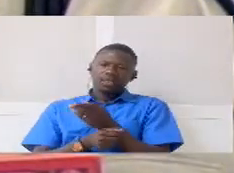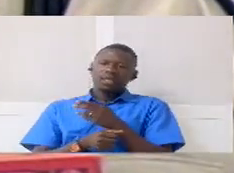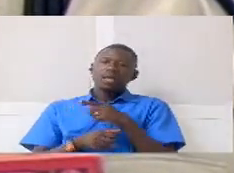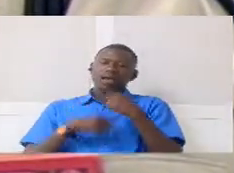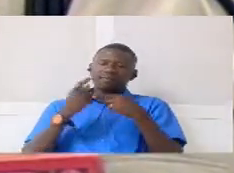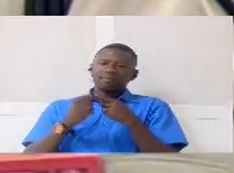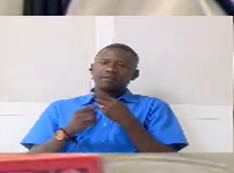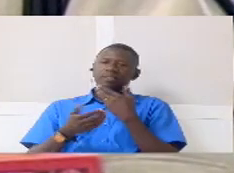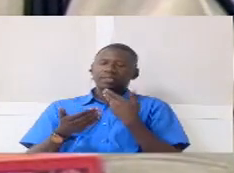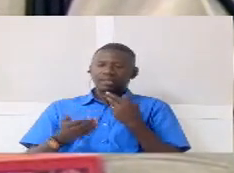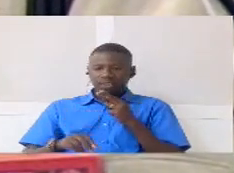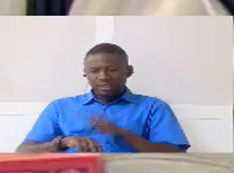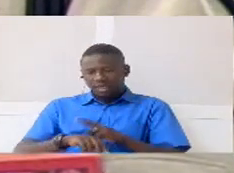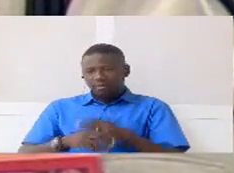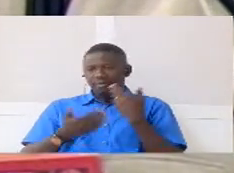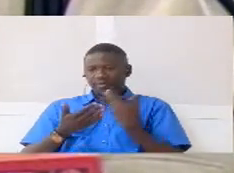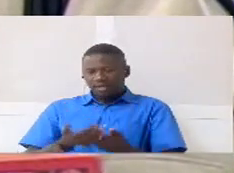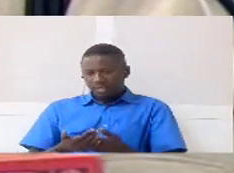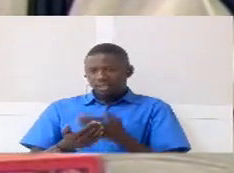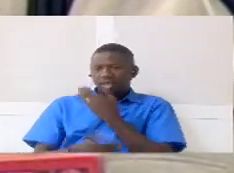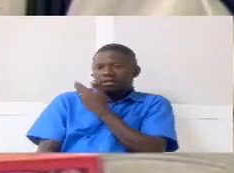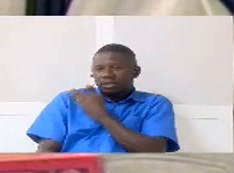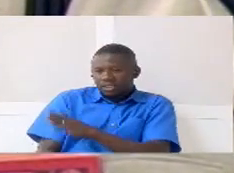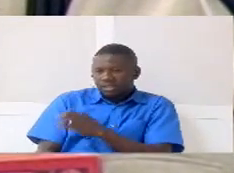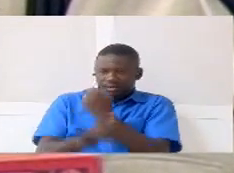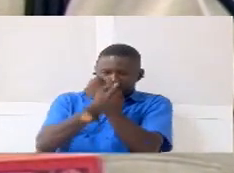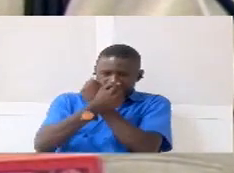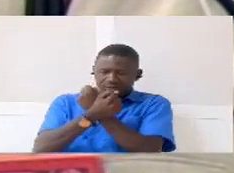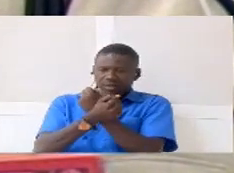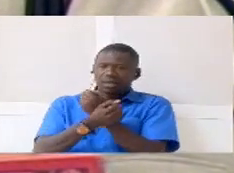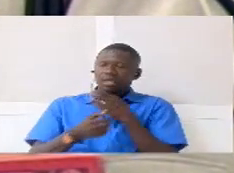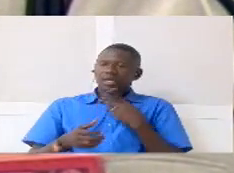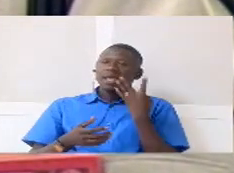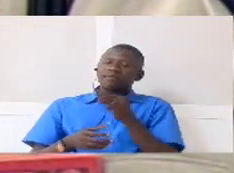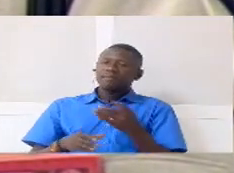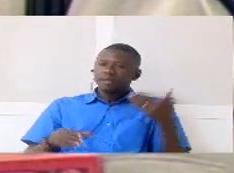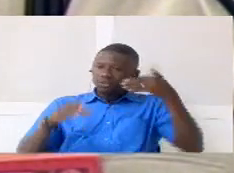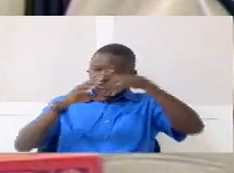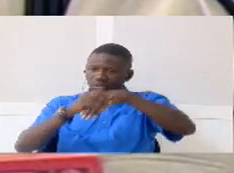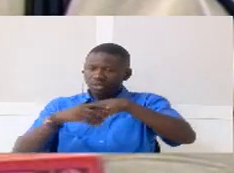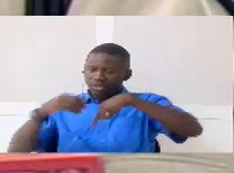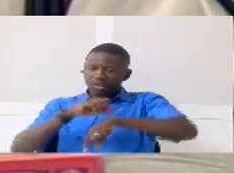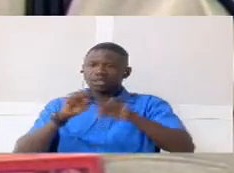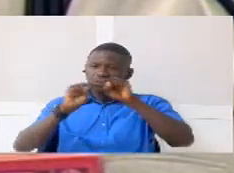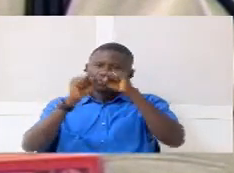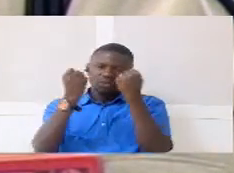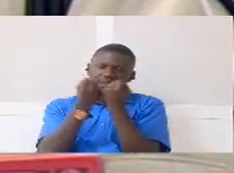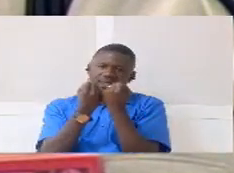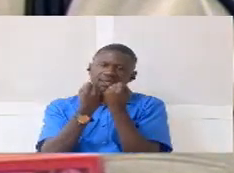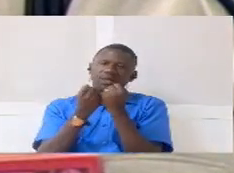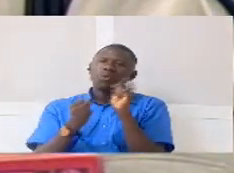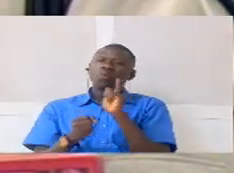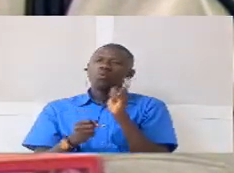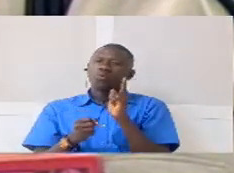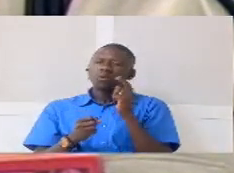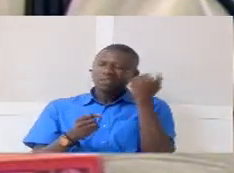itata han foye la wato bang e findita kasola pro nyin kamala ni dun ta jama ko no e si yele makka ke mo ken dolti yamu ferelle ke pour